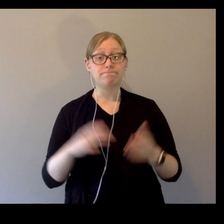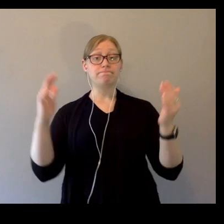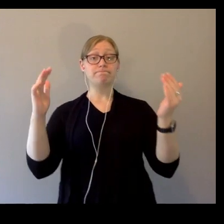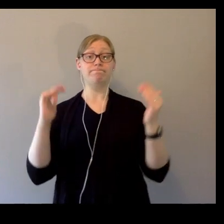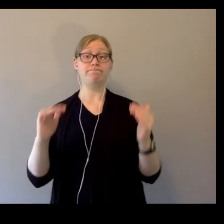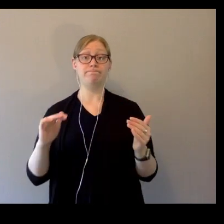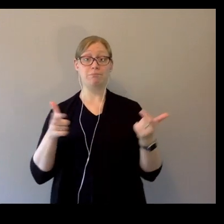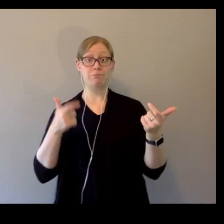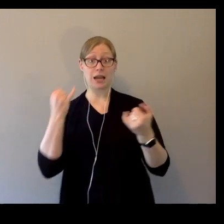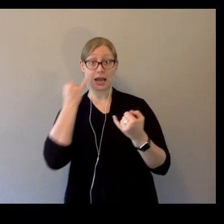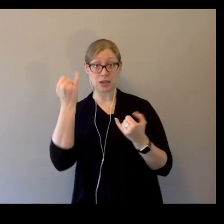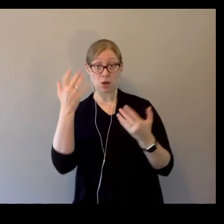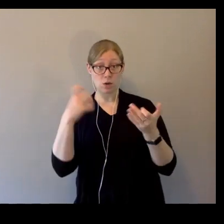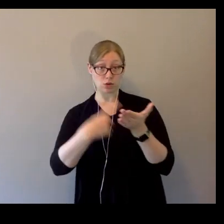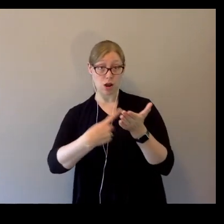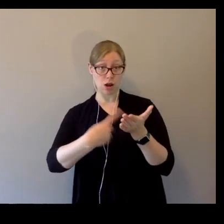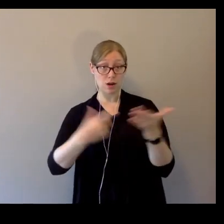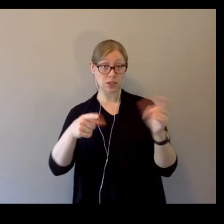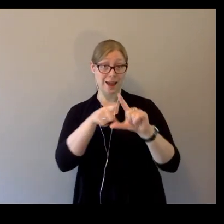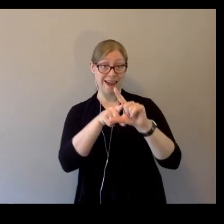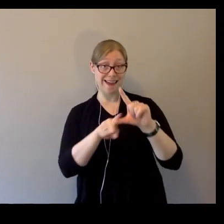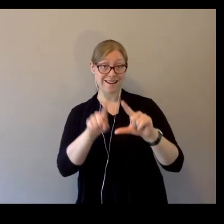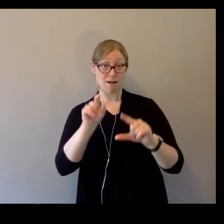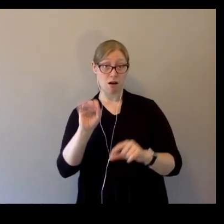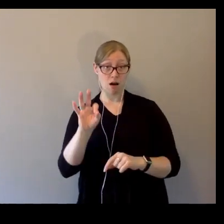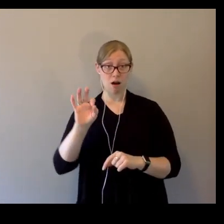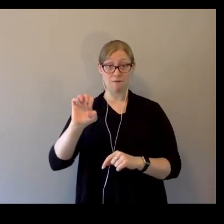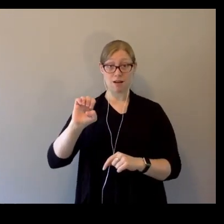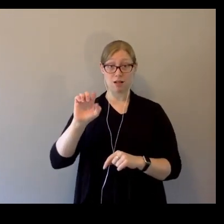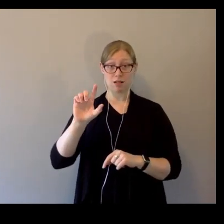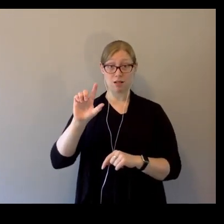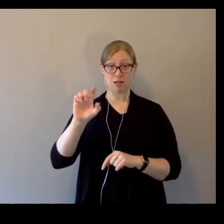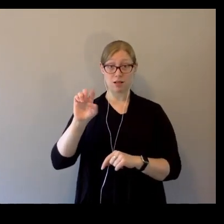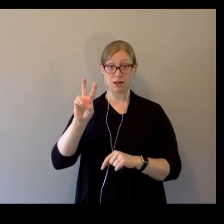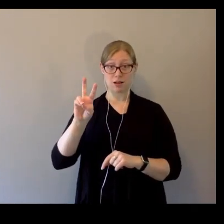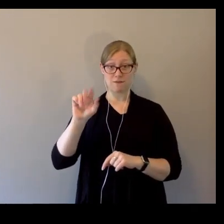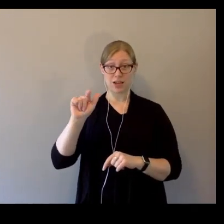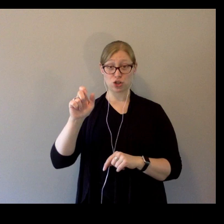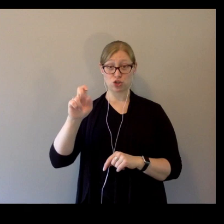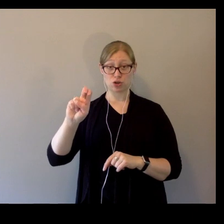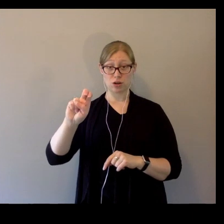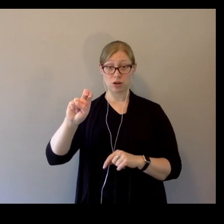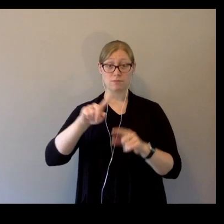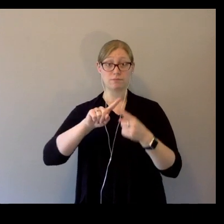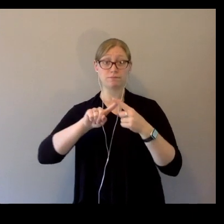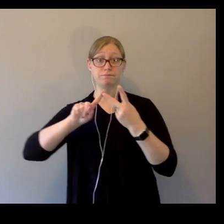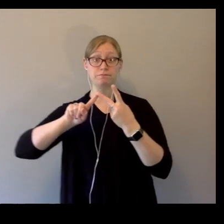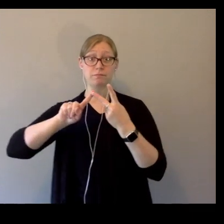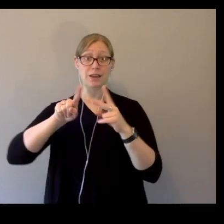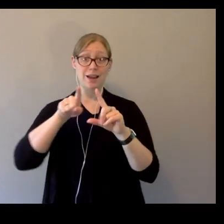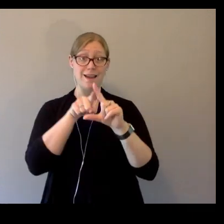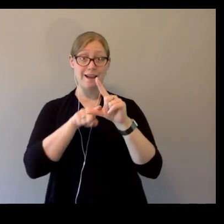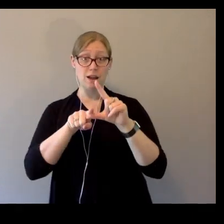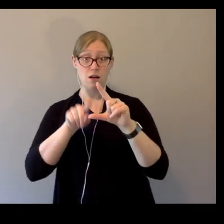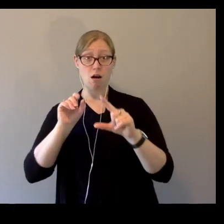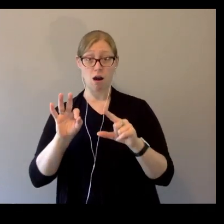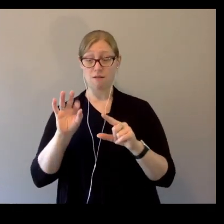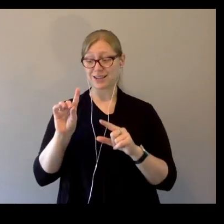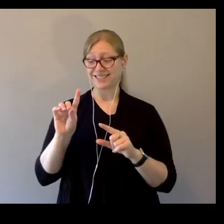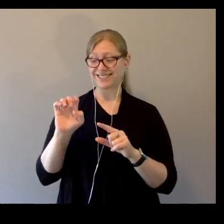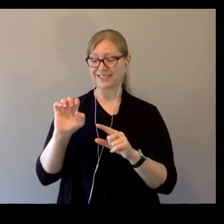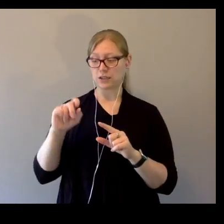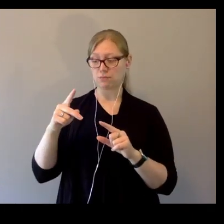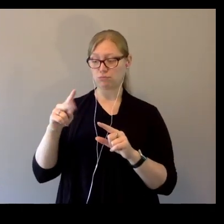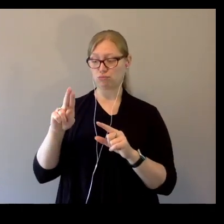is the angle of elevation and the angle of depression.